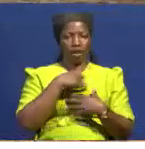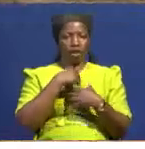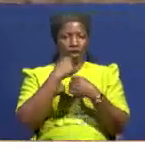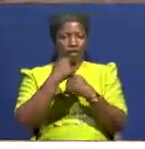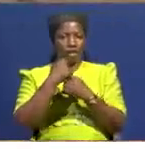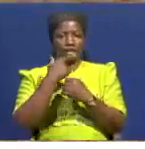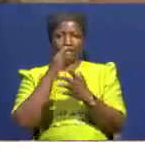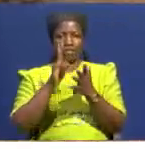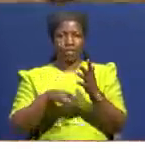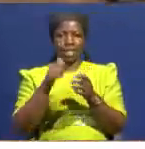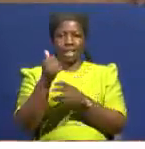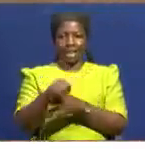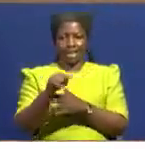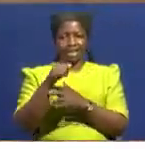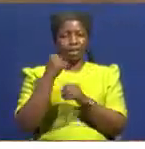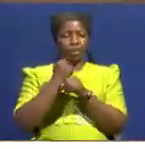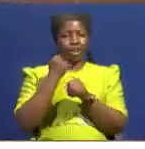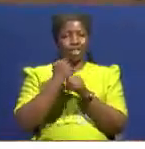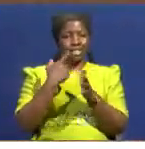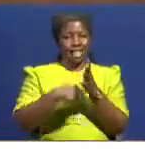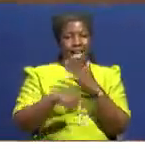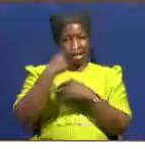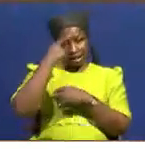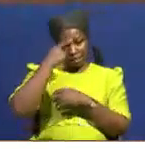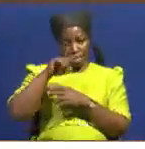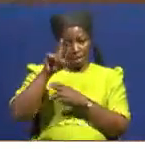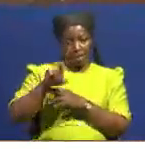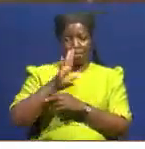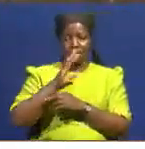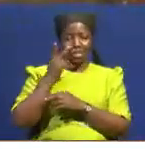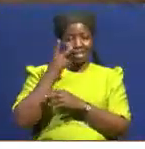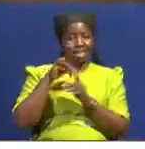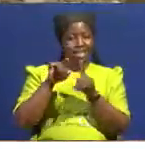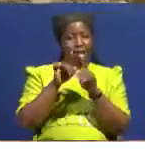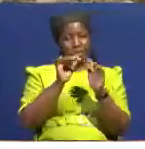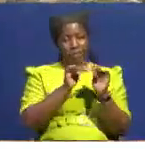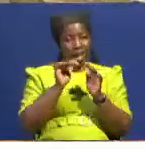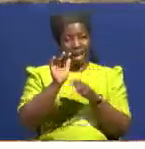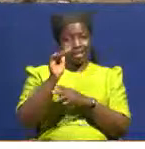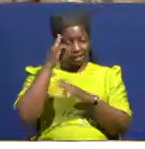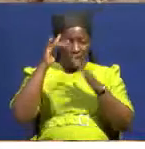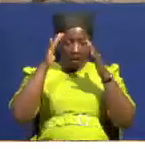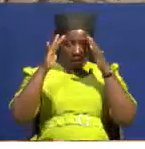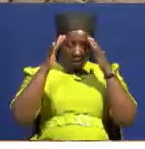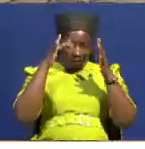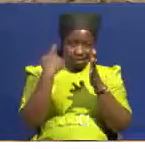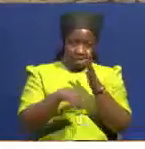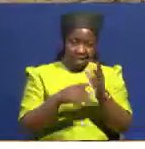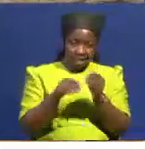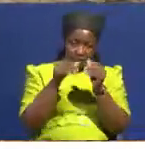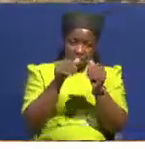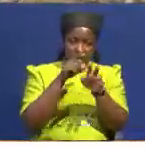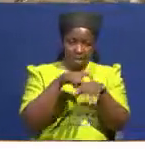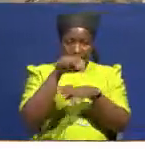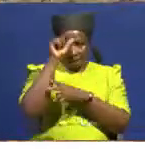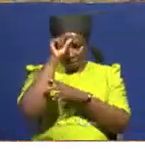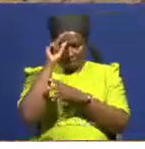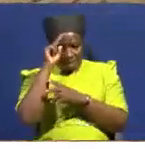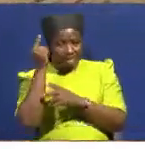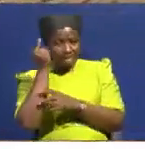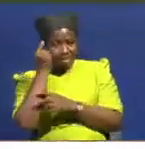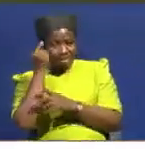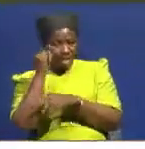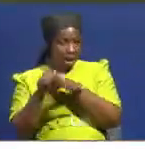any effective tax policy must be seen as fair. He called for innovative tax solutions at a time when the government is